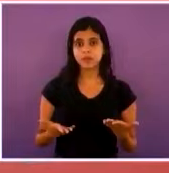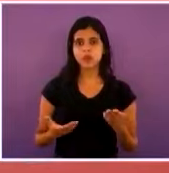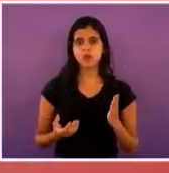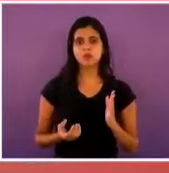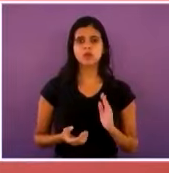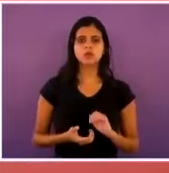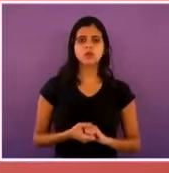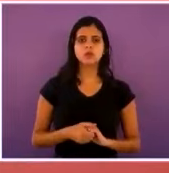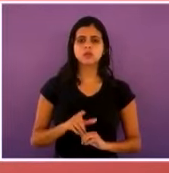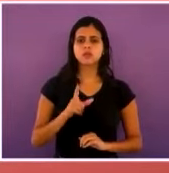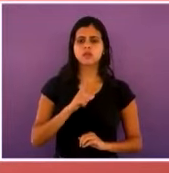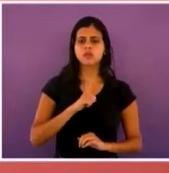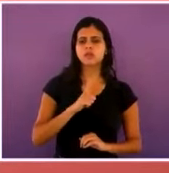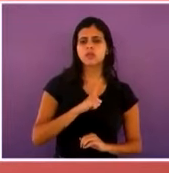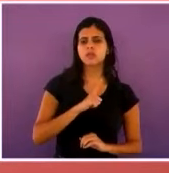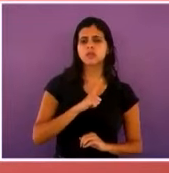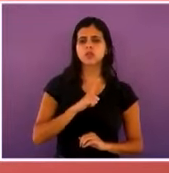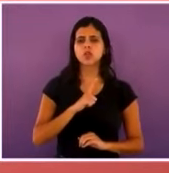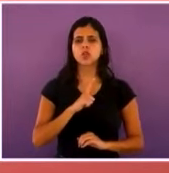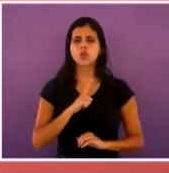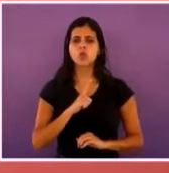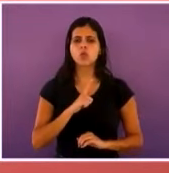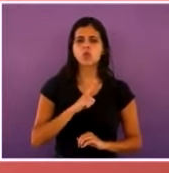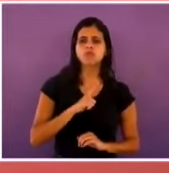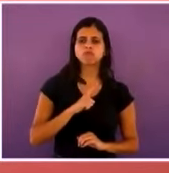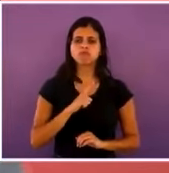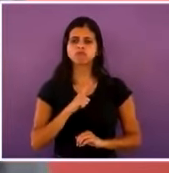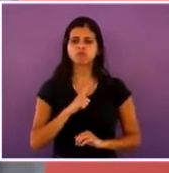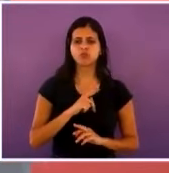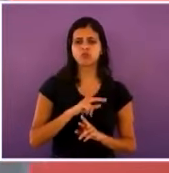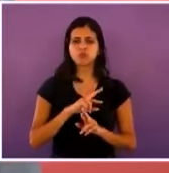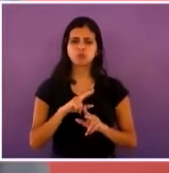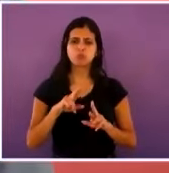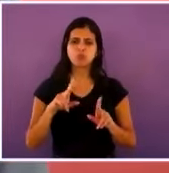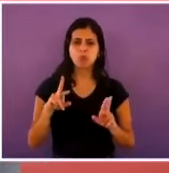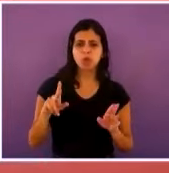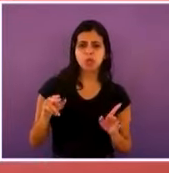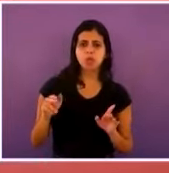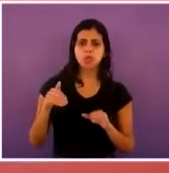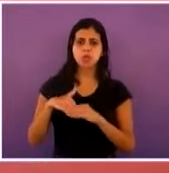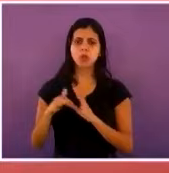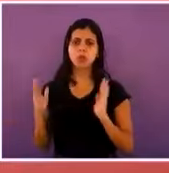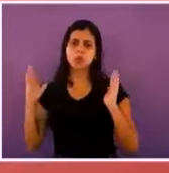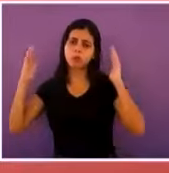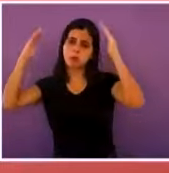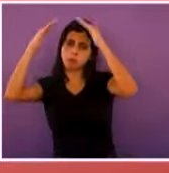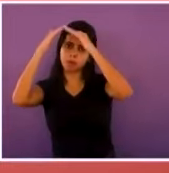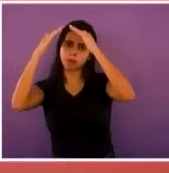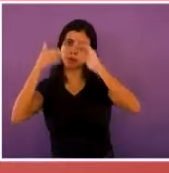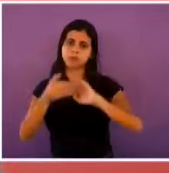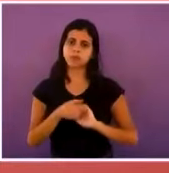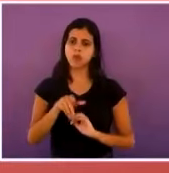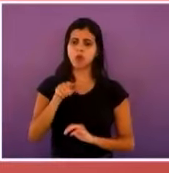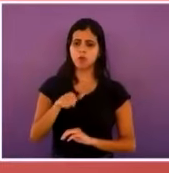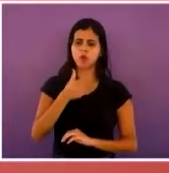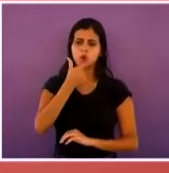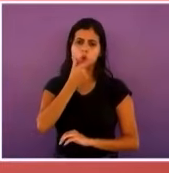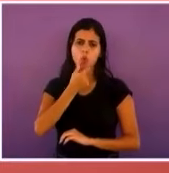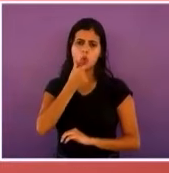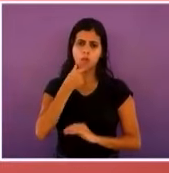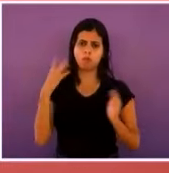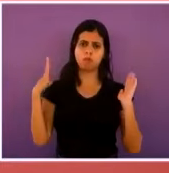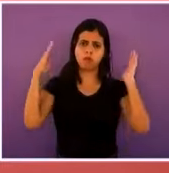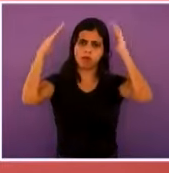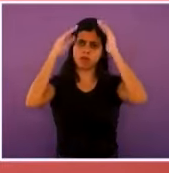outra atmosfera dentro do papado. He is no longer seen as a distant figure. Ele não é visto mais como uma